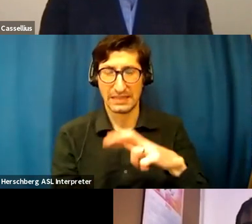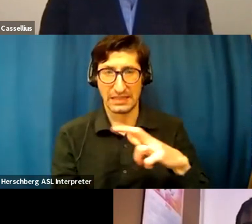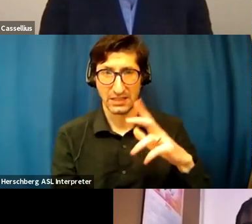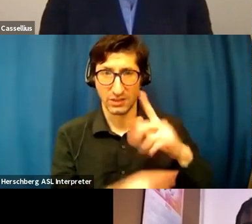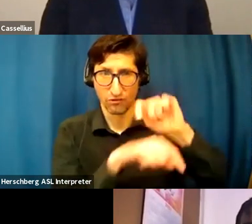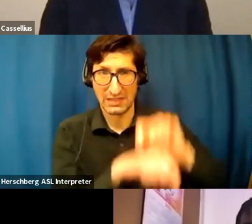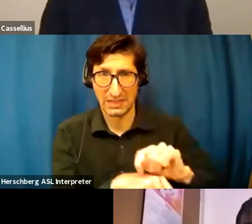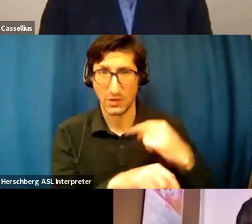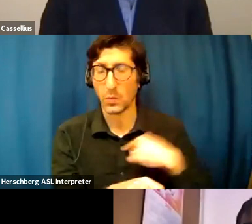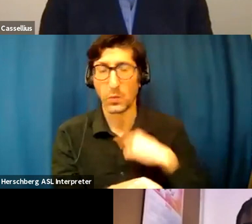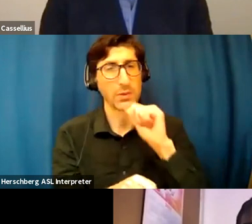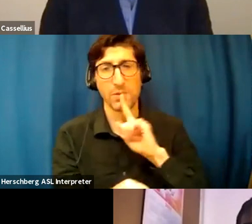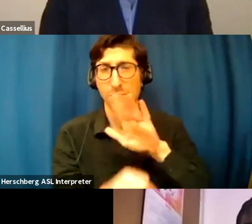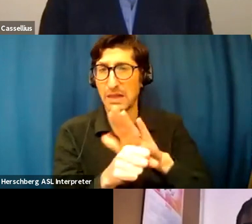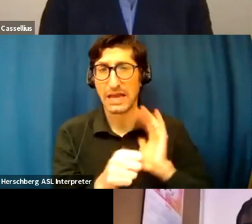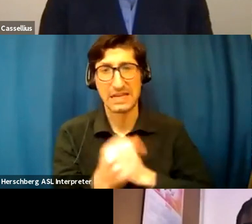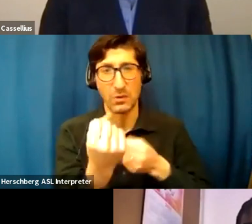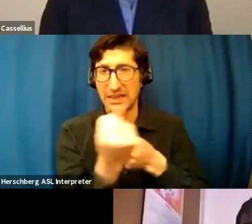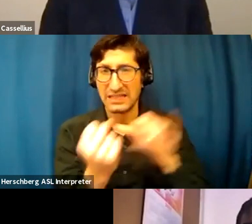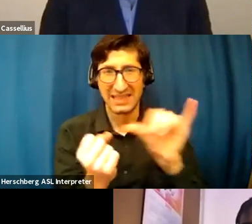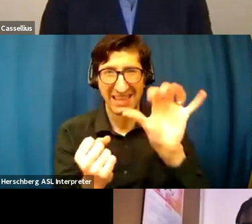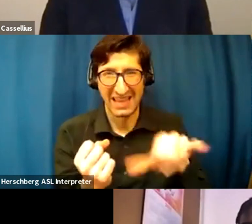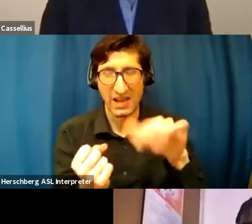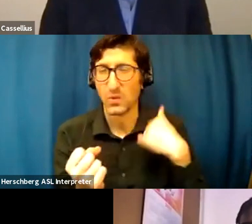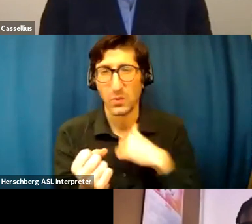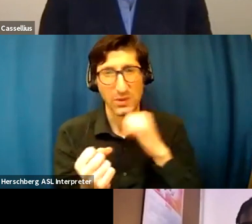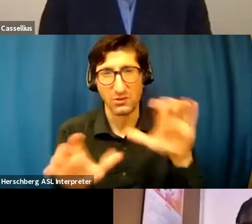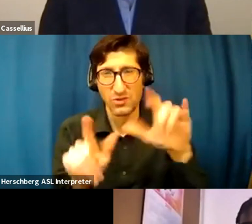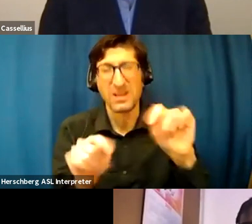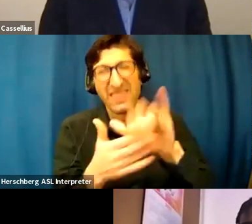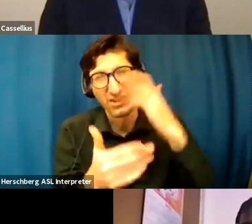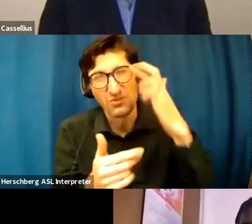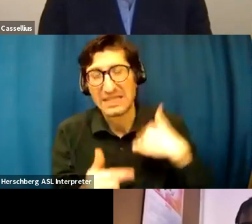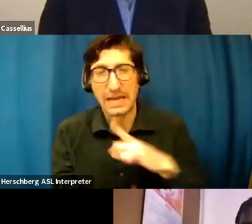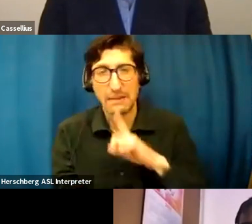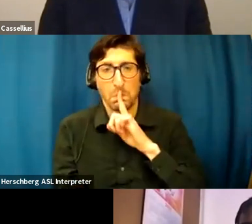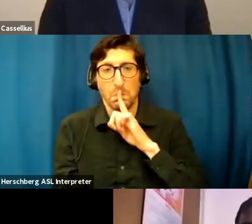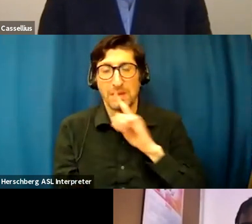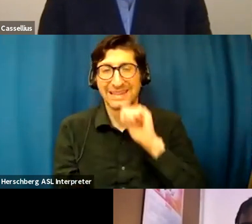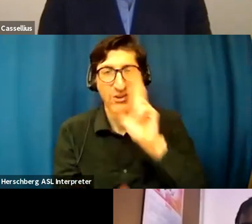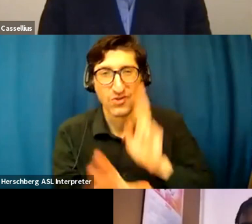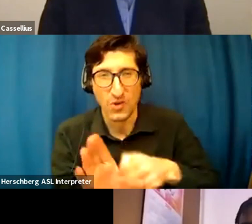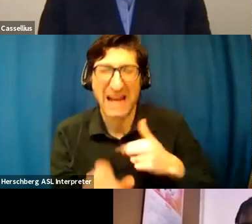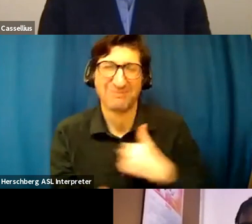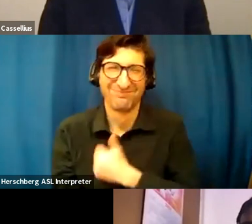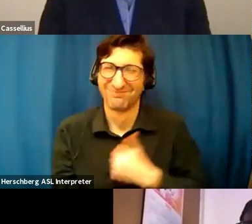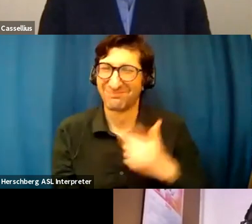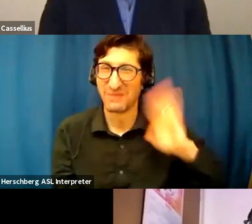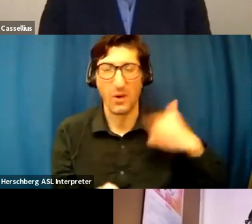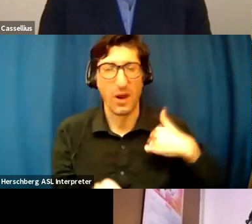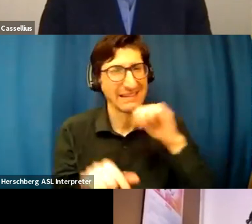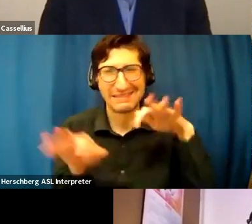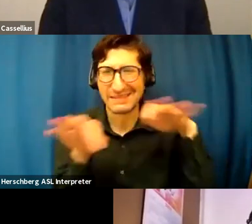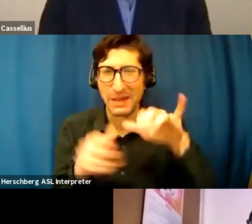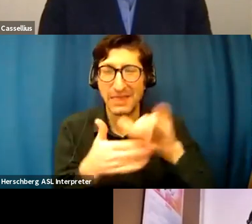swear allegiance that way. We affirm, but we don't do it. So that's why I tend not to join in. So I apologize for not explaining that in the past. I thought